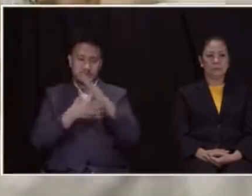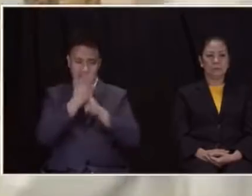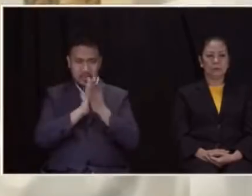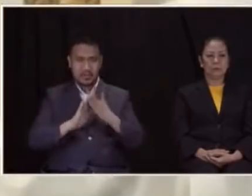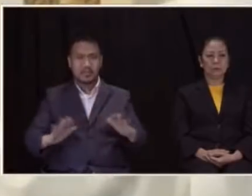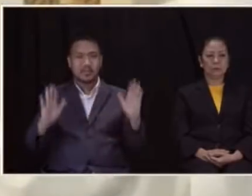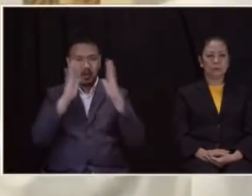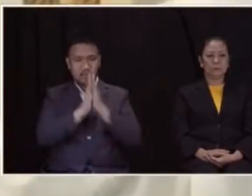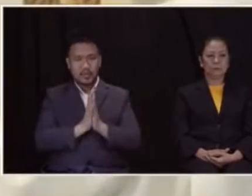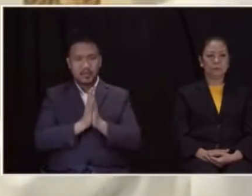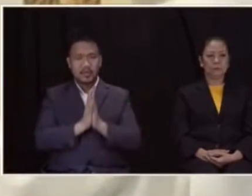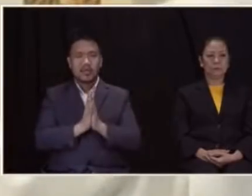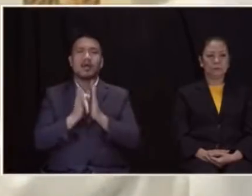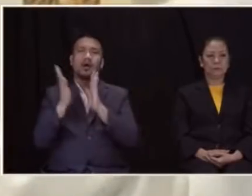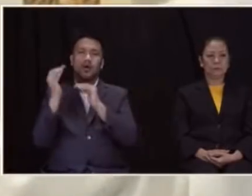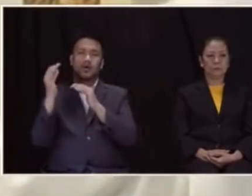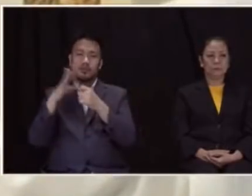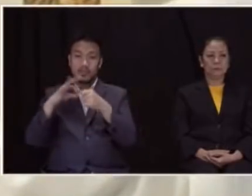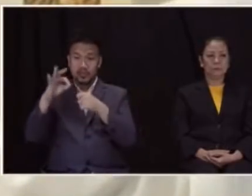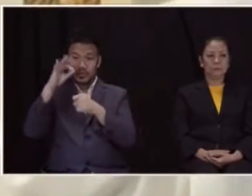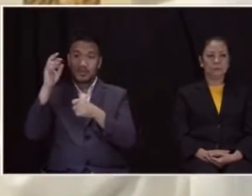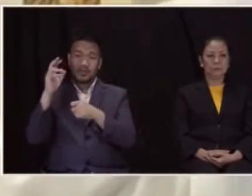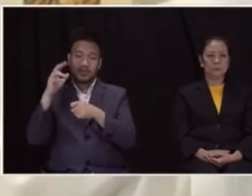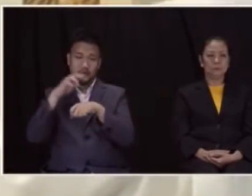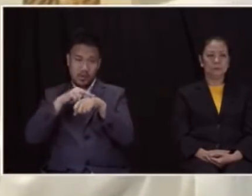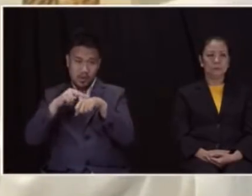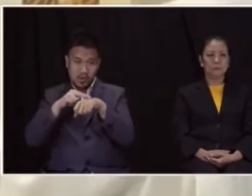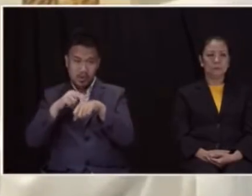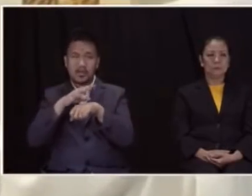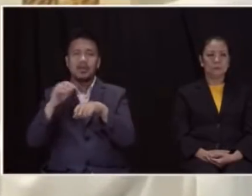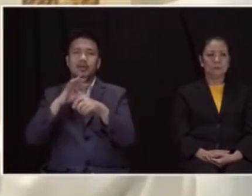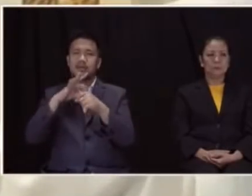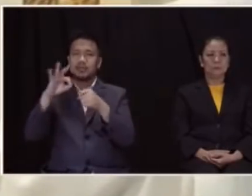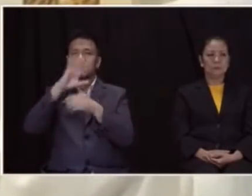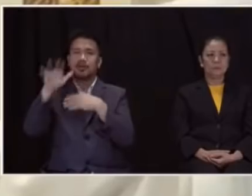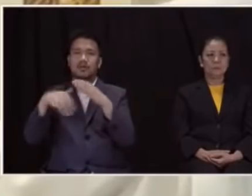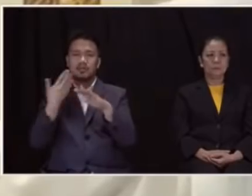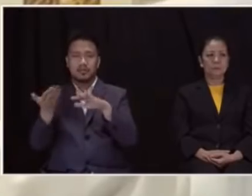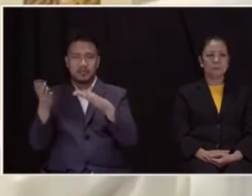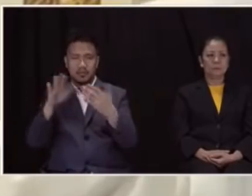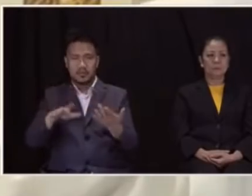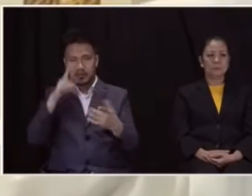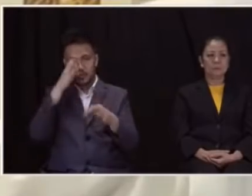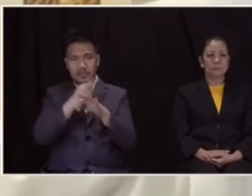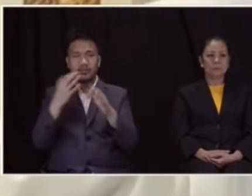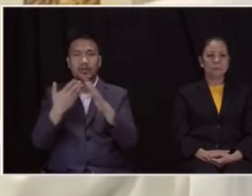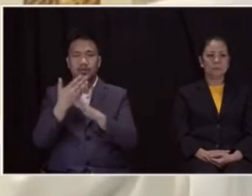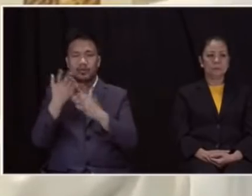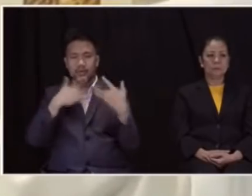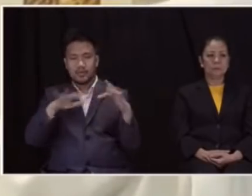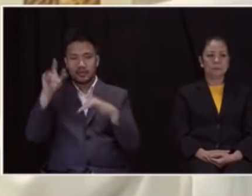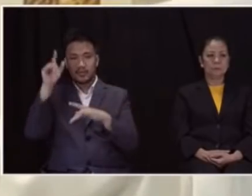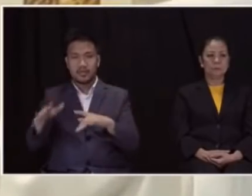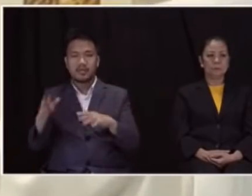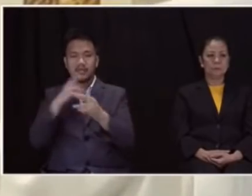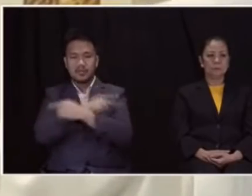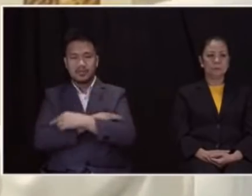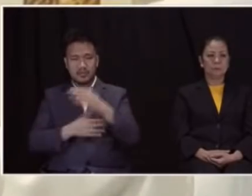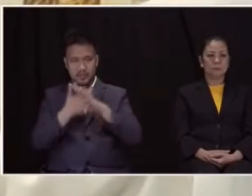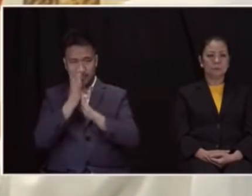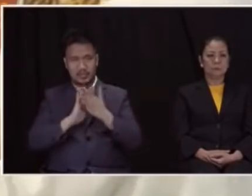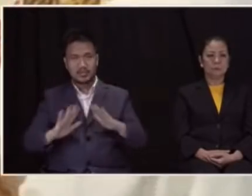May his soul and the souls of all the faithful departed, through the mercy of God, rest in peace. Amen.